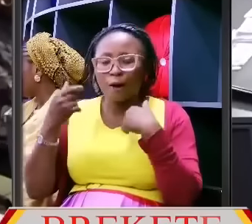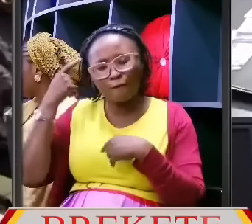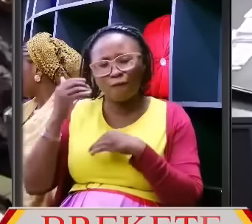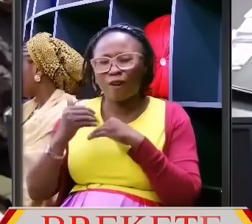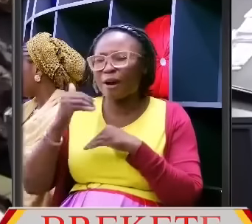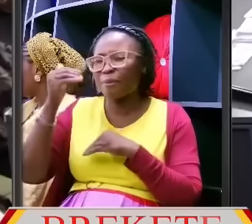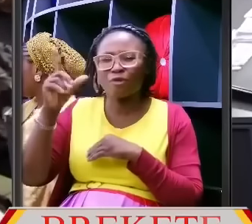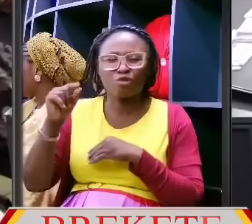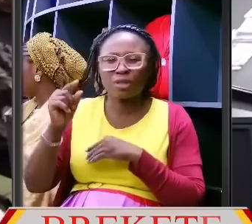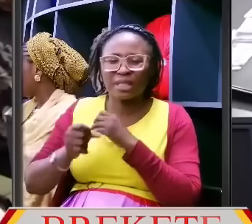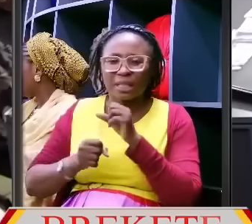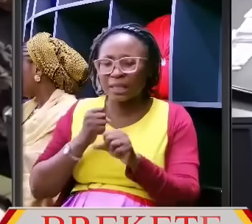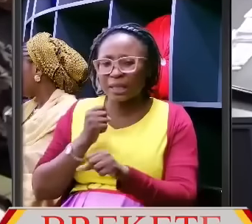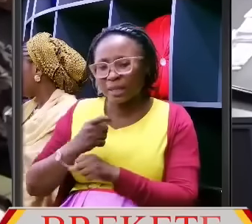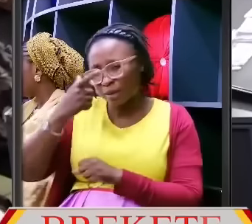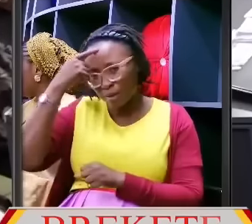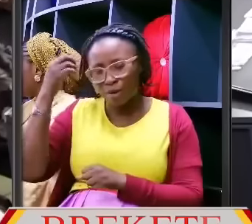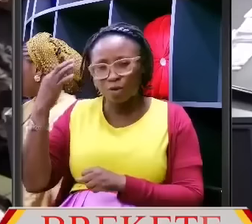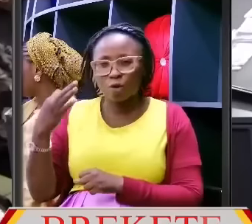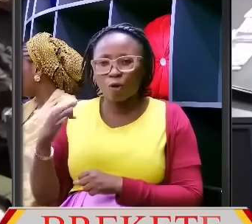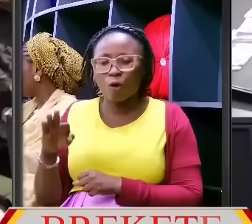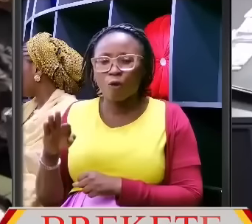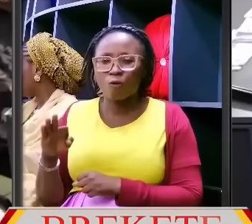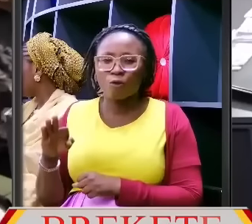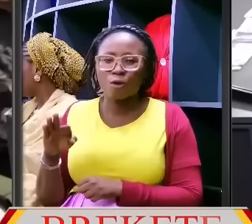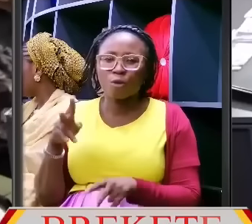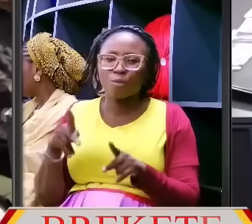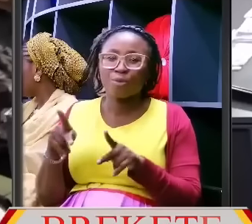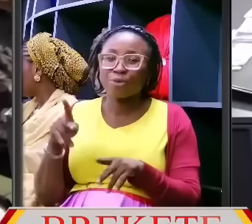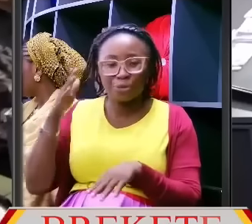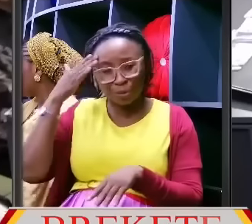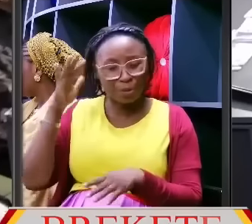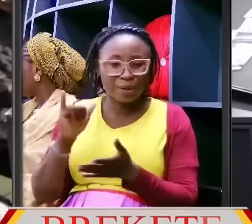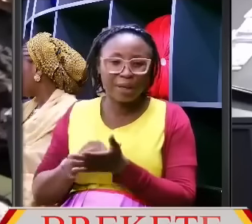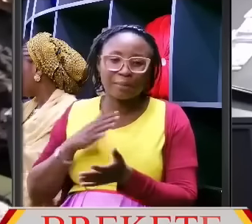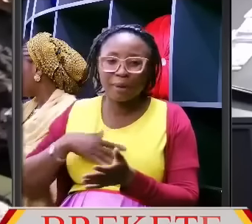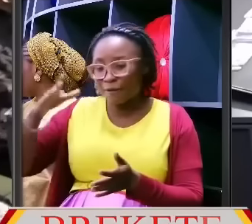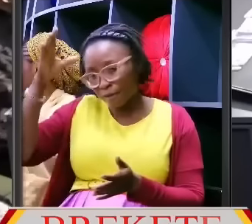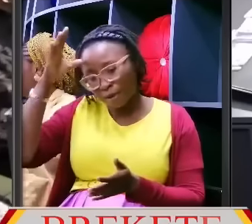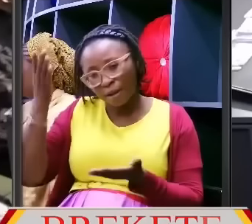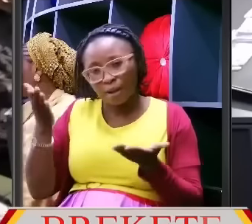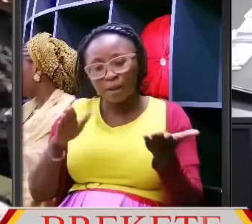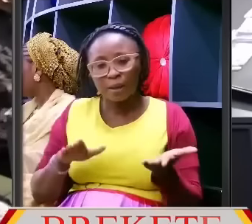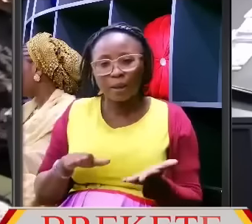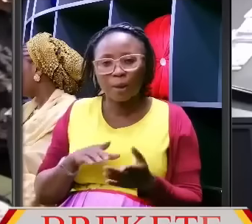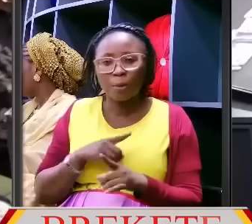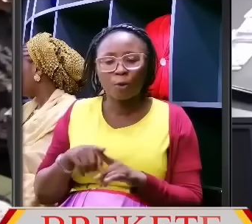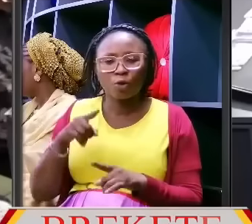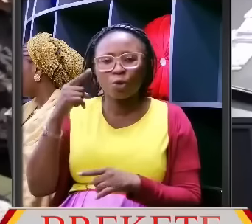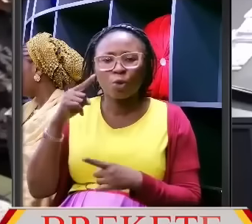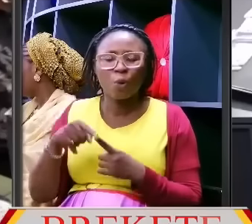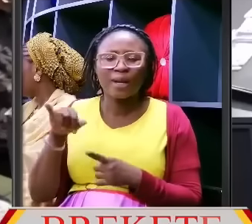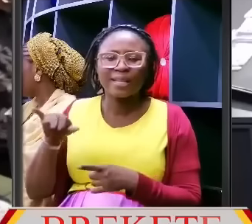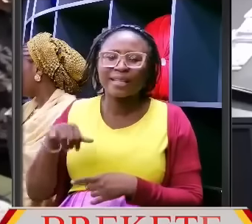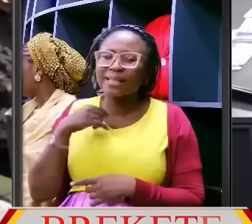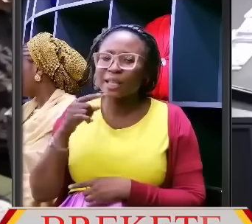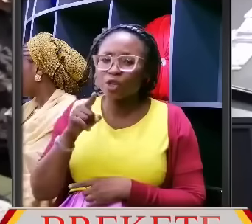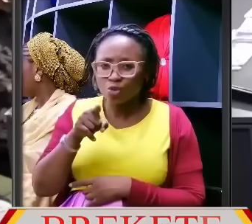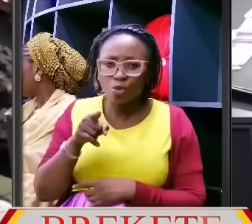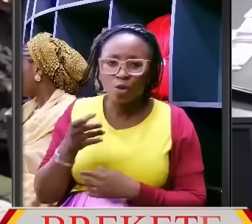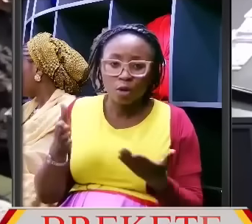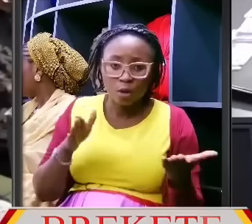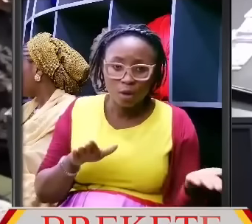than 20 years because some people know say my father done that. Once they say, now let Isa. They say,